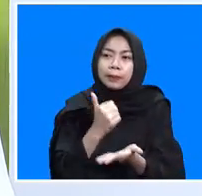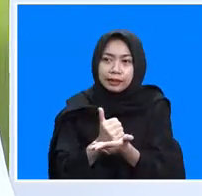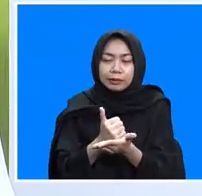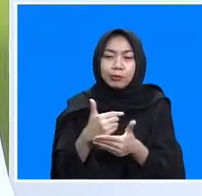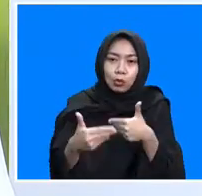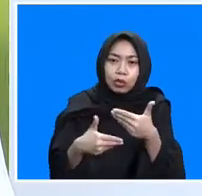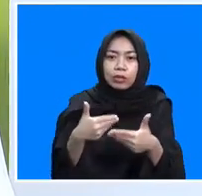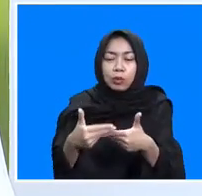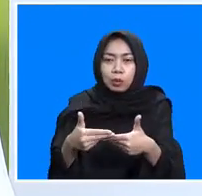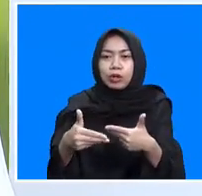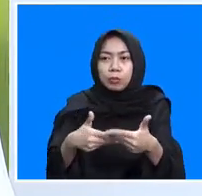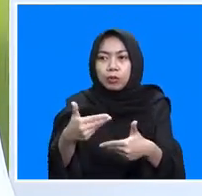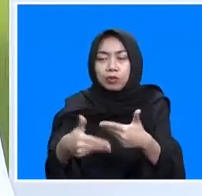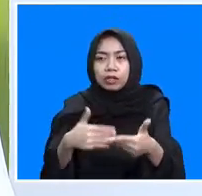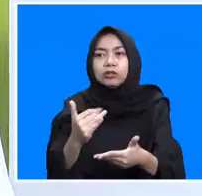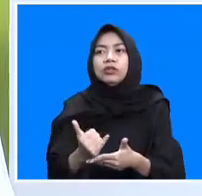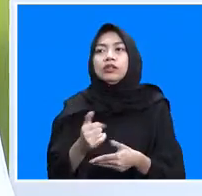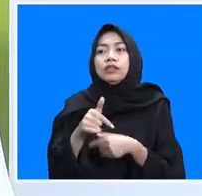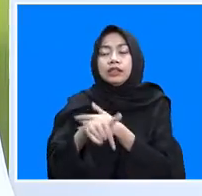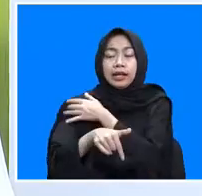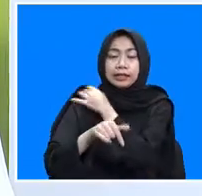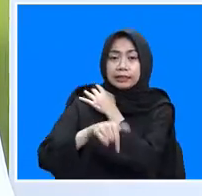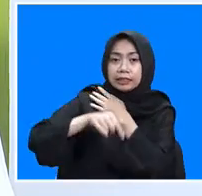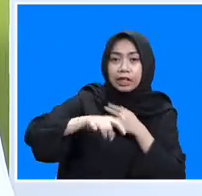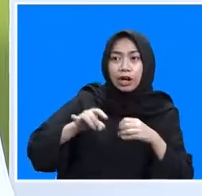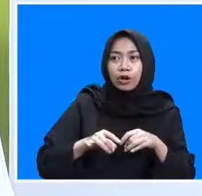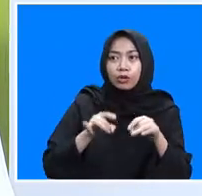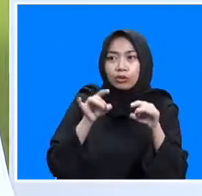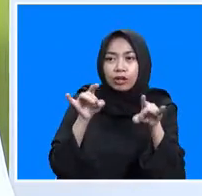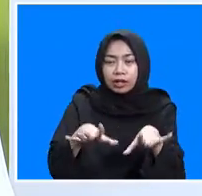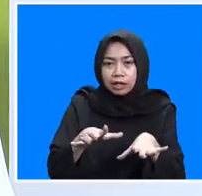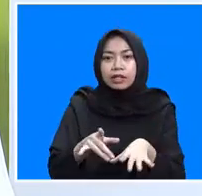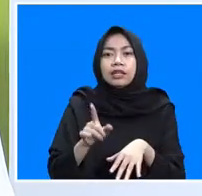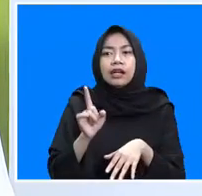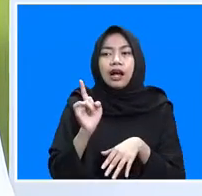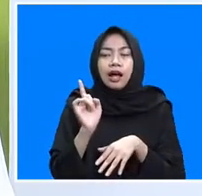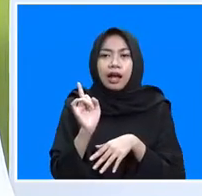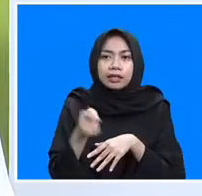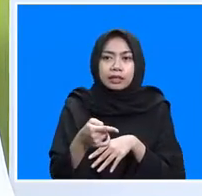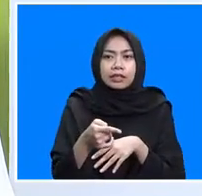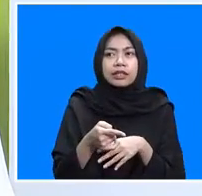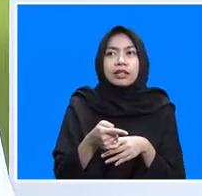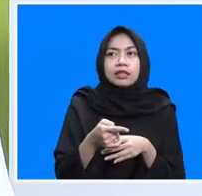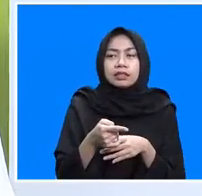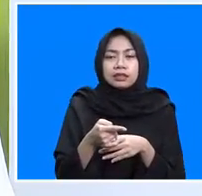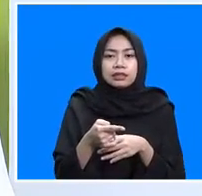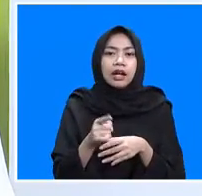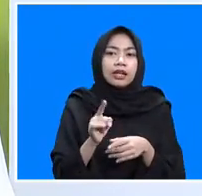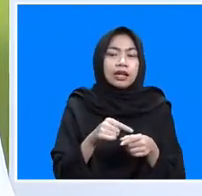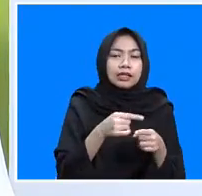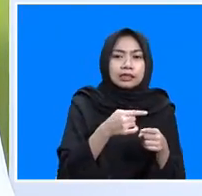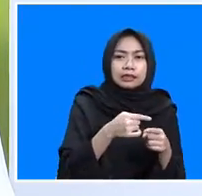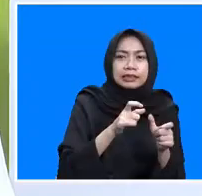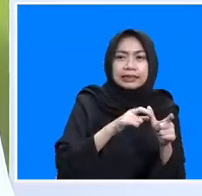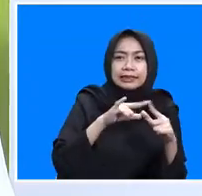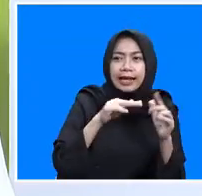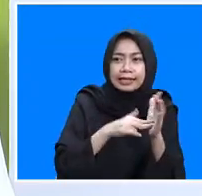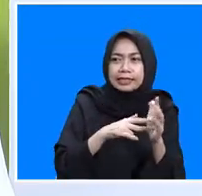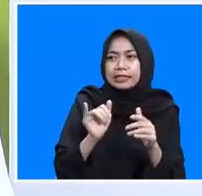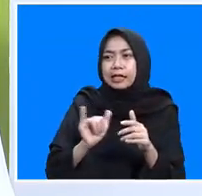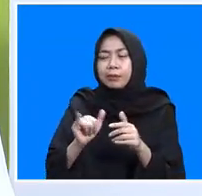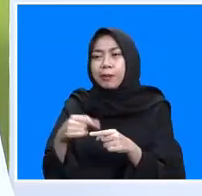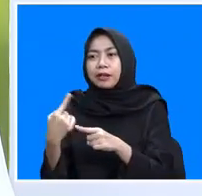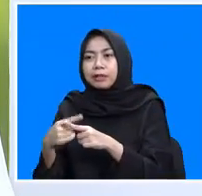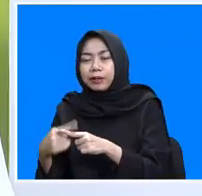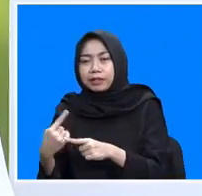Australia, we do have a shortage of teachers in certain fields such as science and mathematics, but also in regional